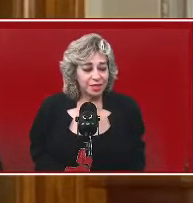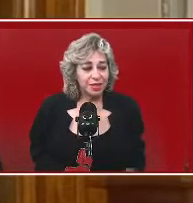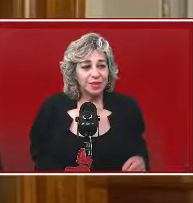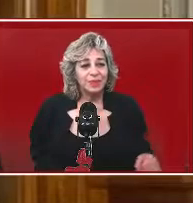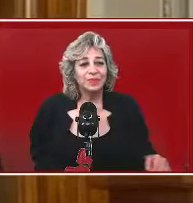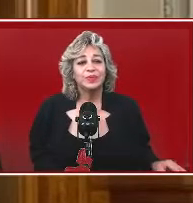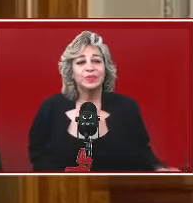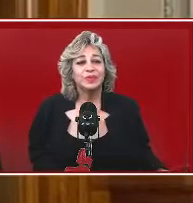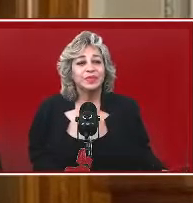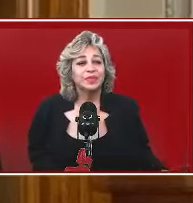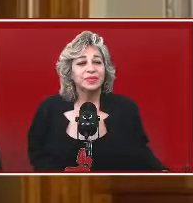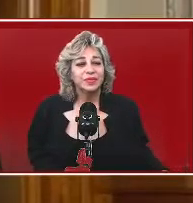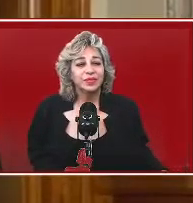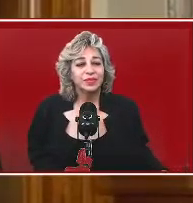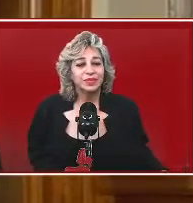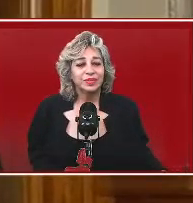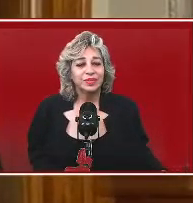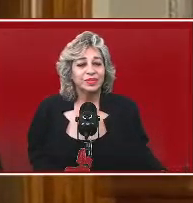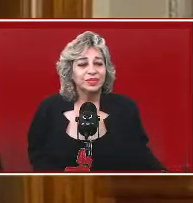credits